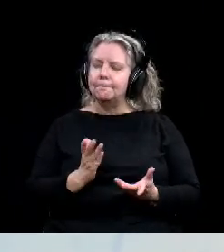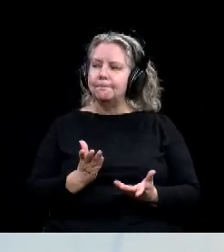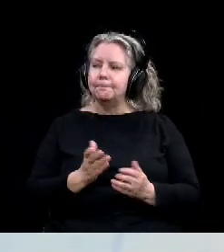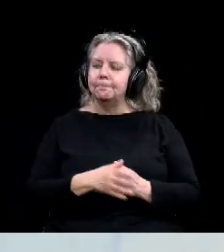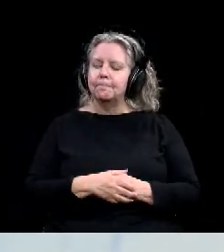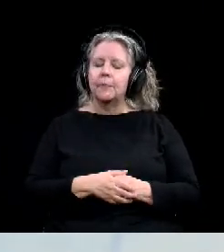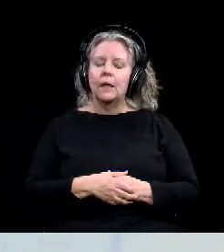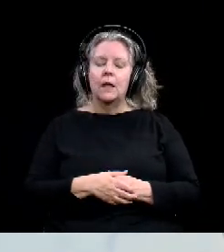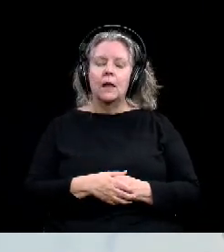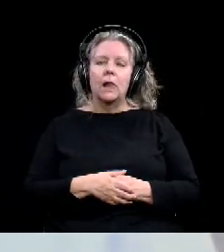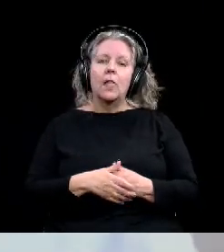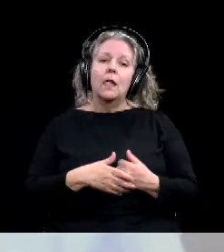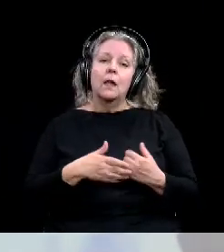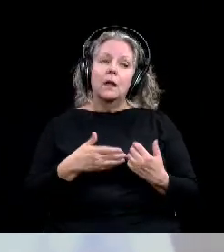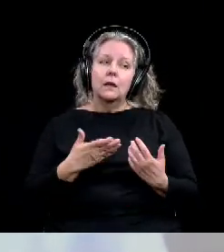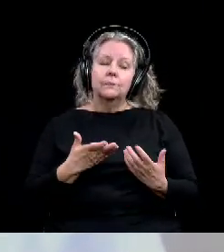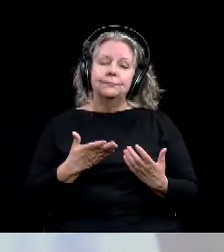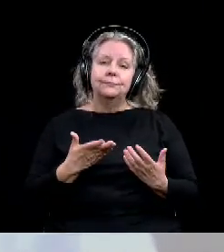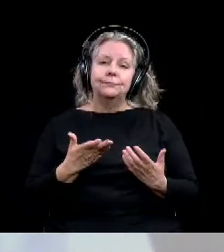There's been